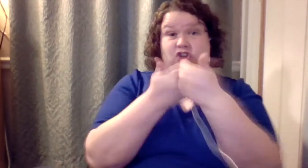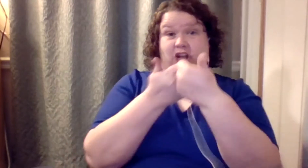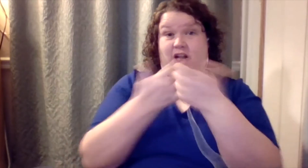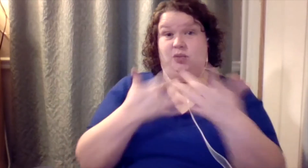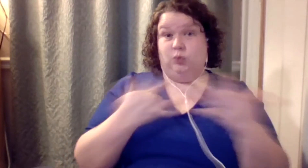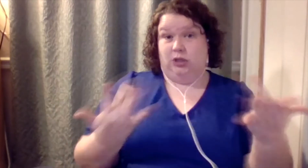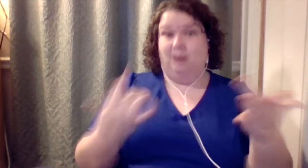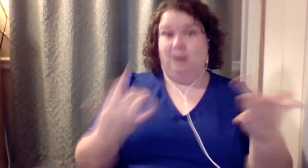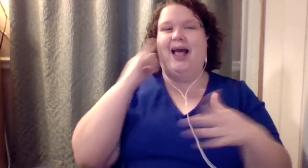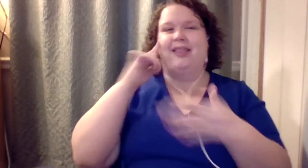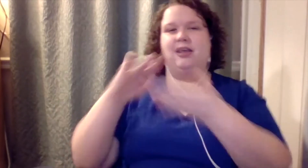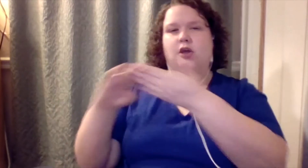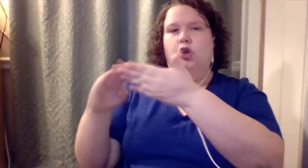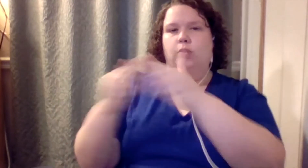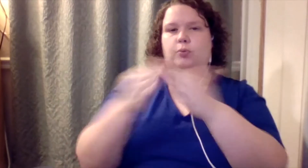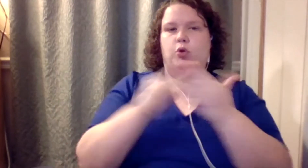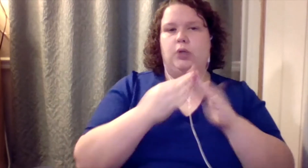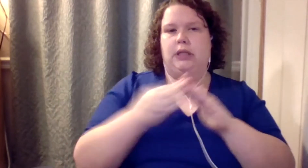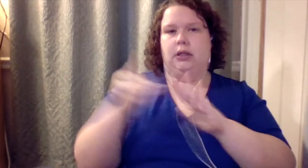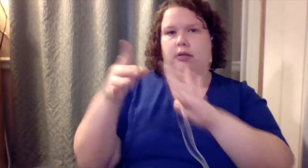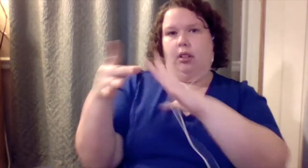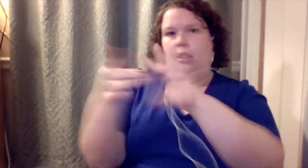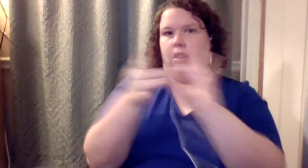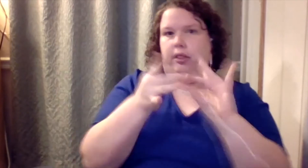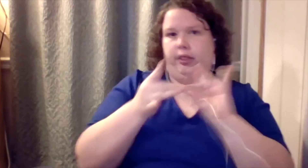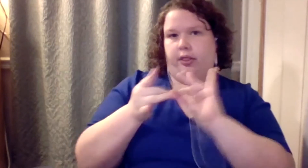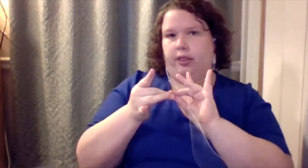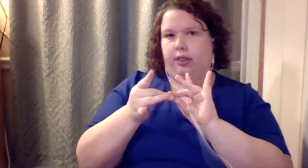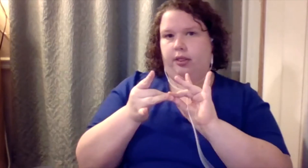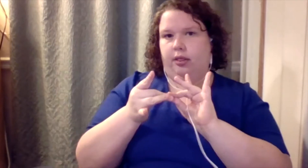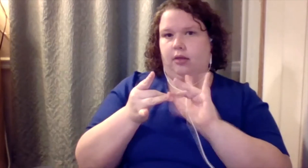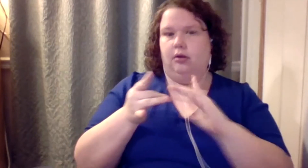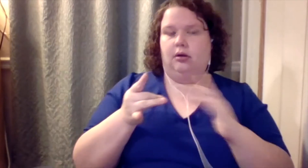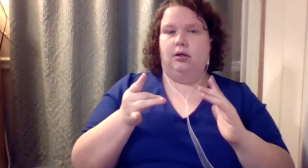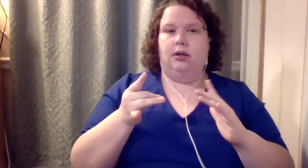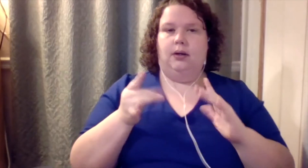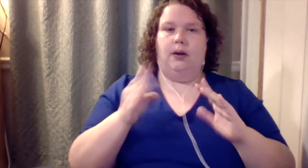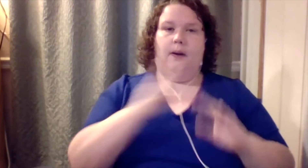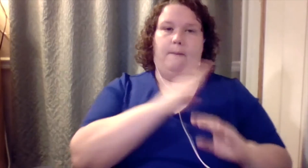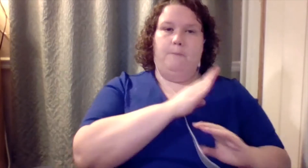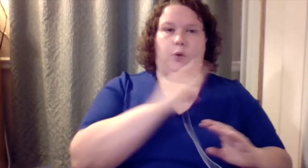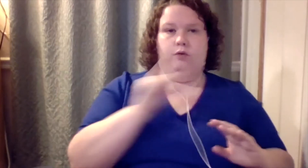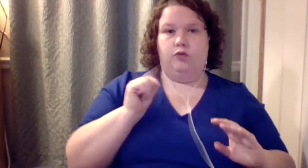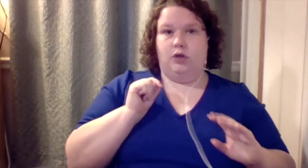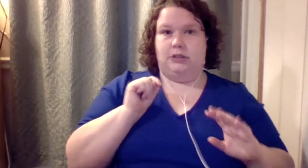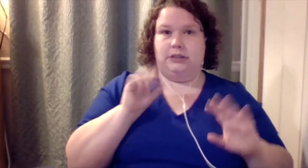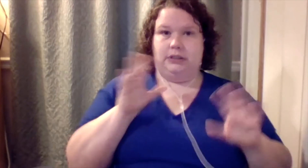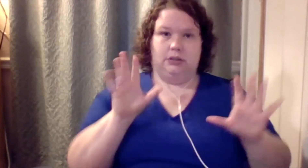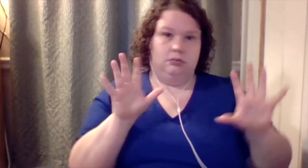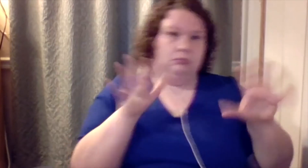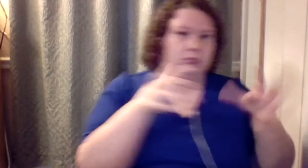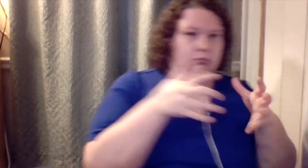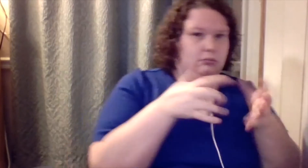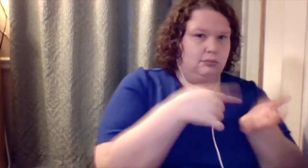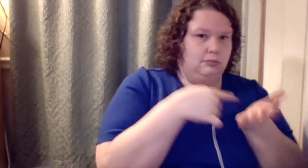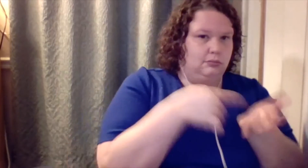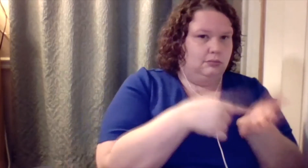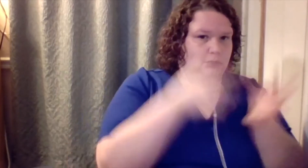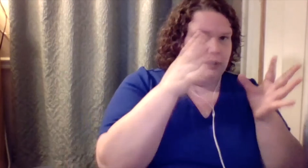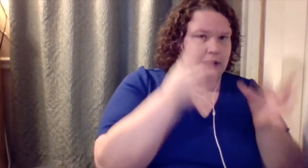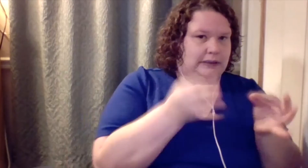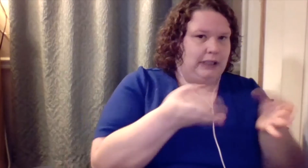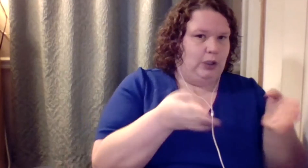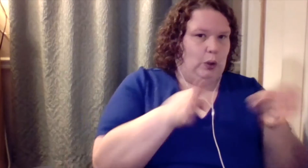that, you know, the trustees have entered a smoke-filled room to decide to close schools,